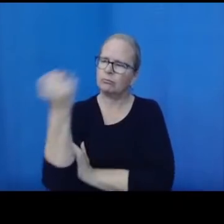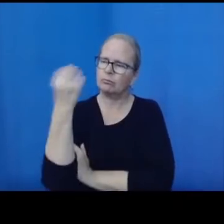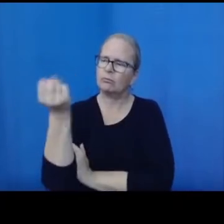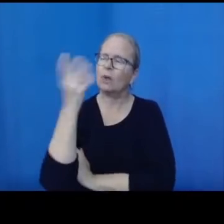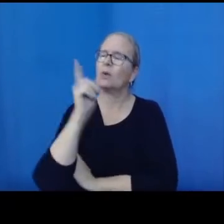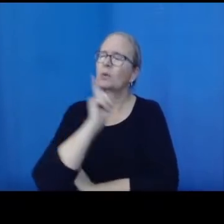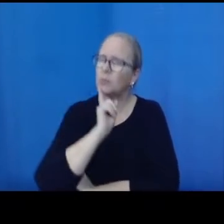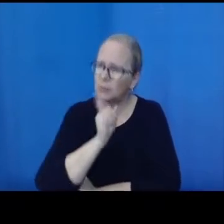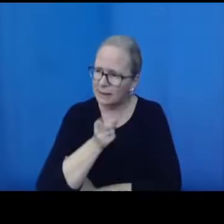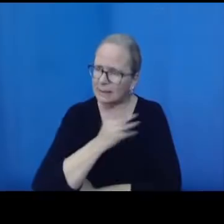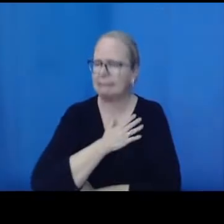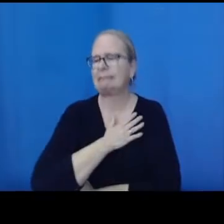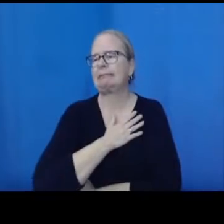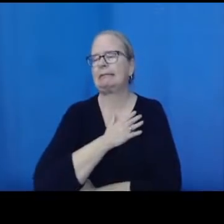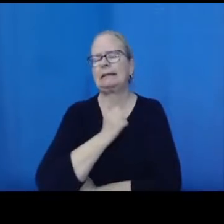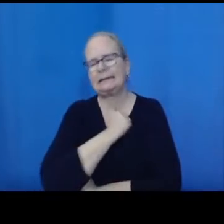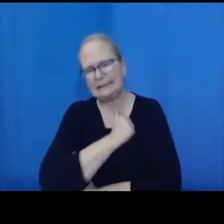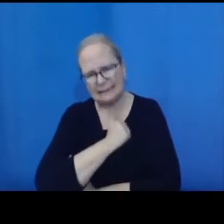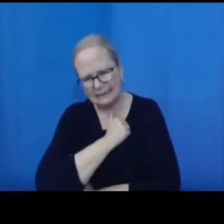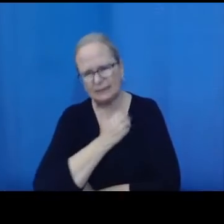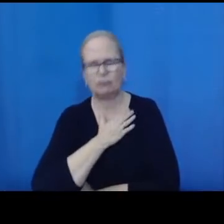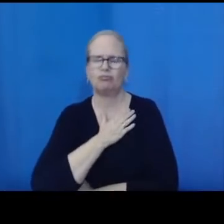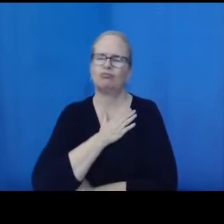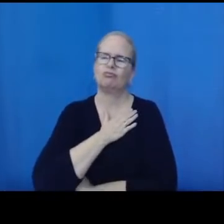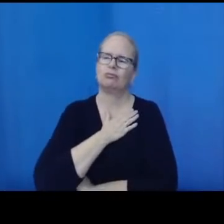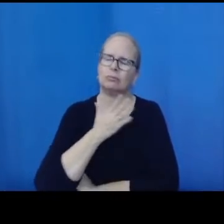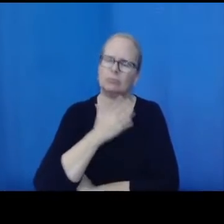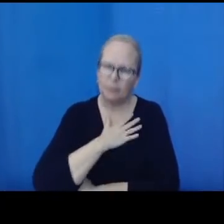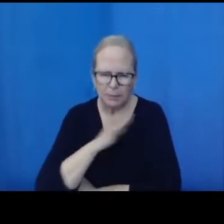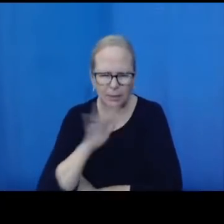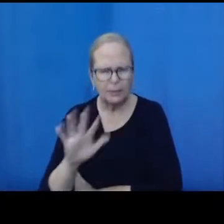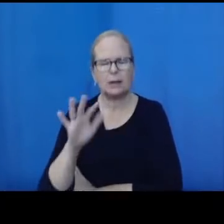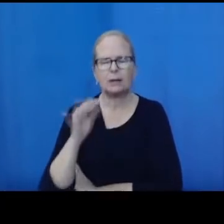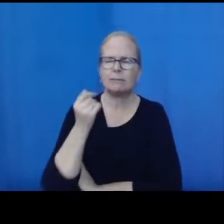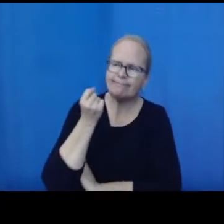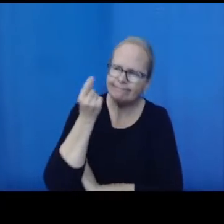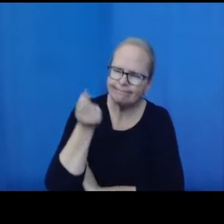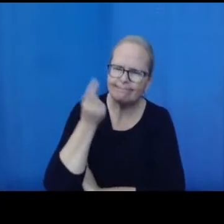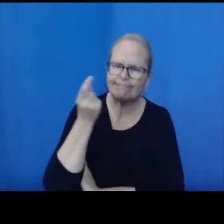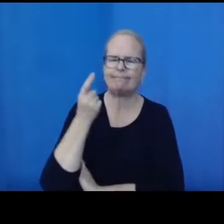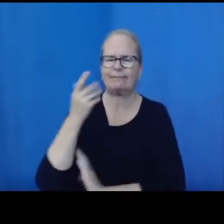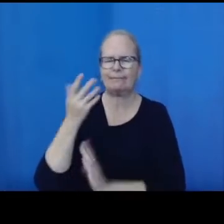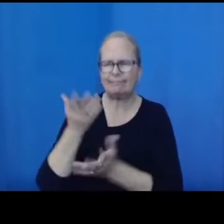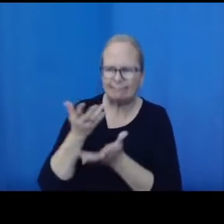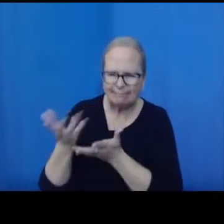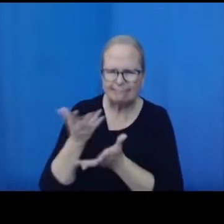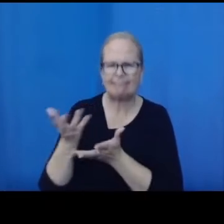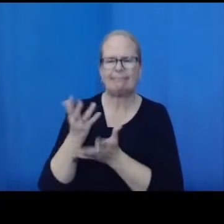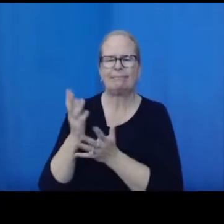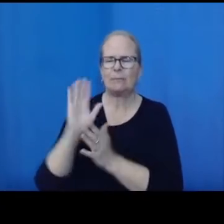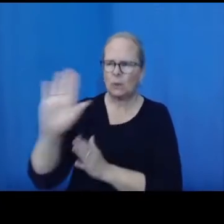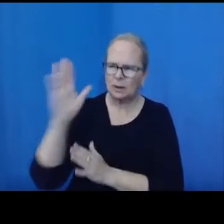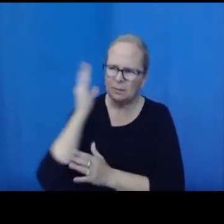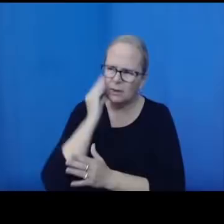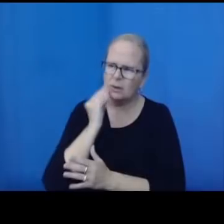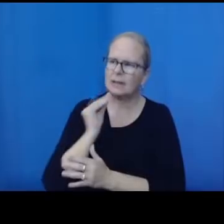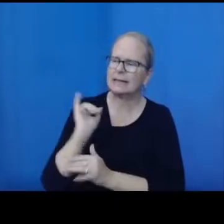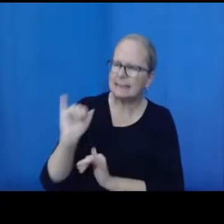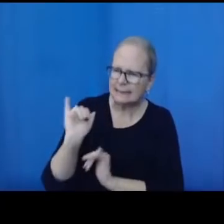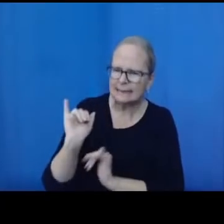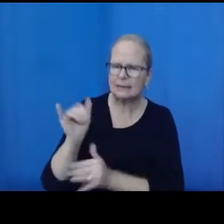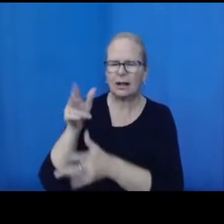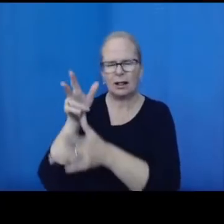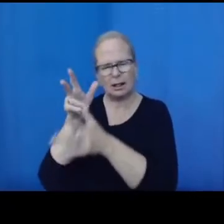my best to validate, you know, what they're telling me. I have found during the pandemic